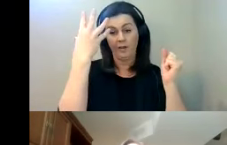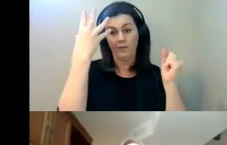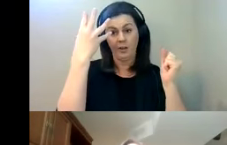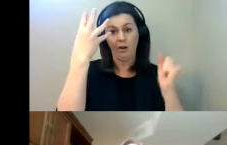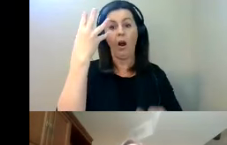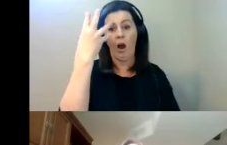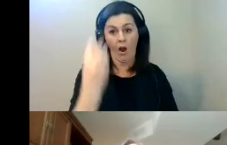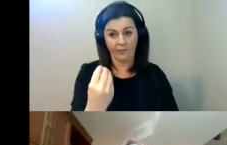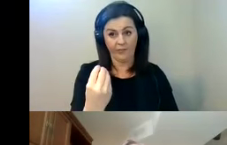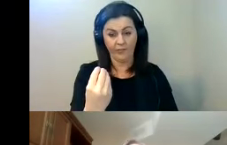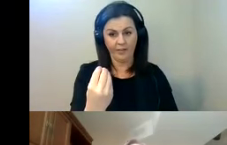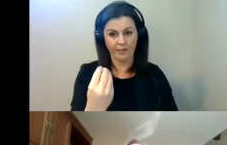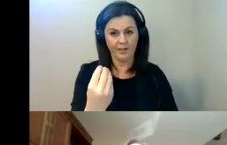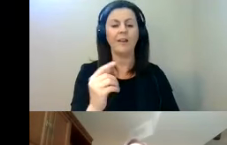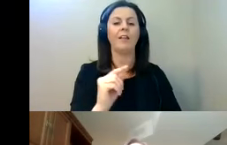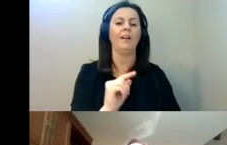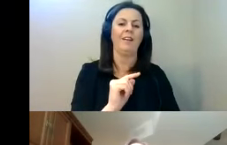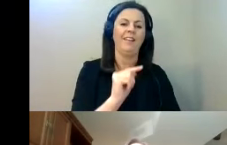back to be an attendee.